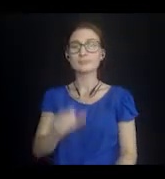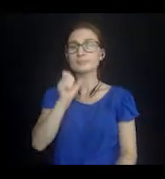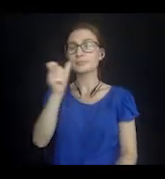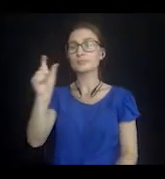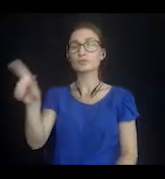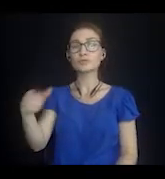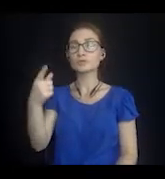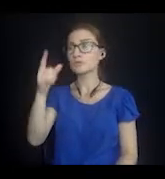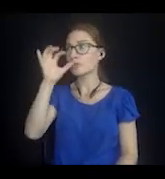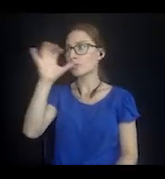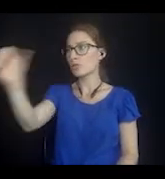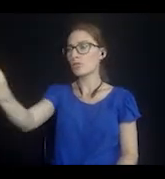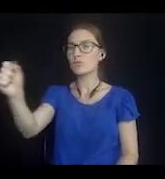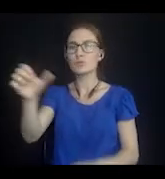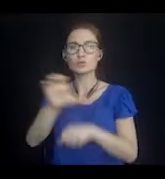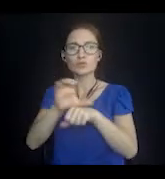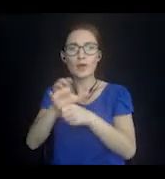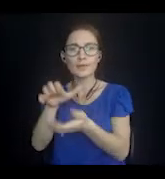can we